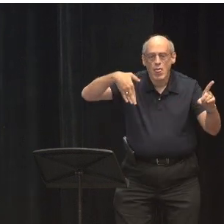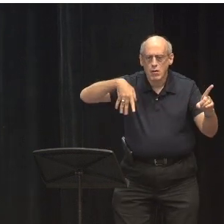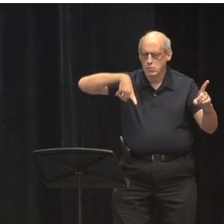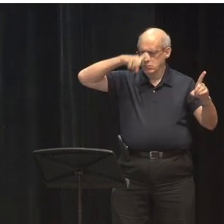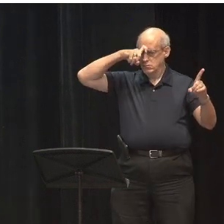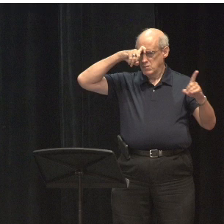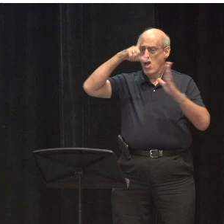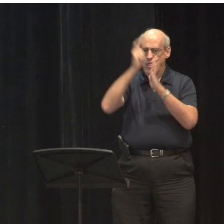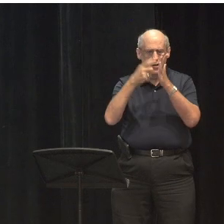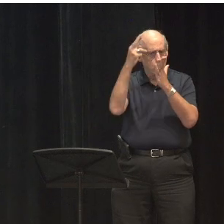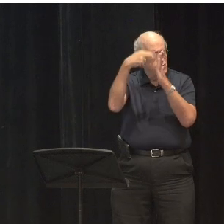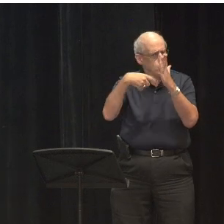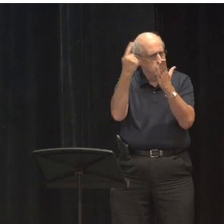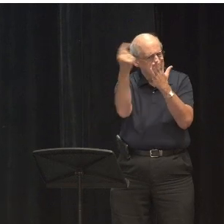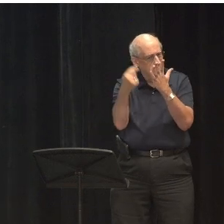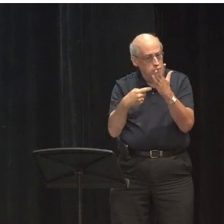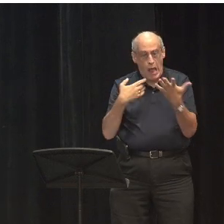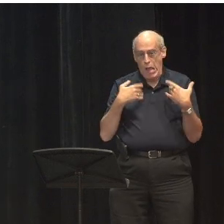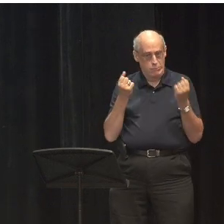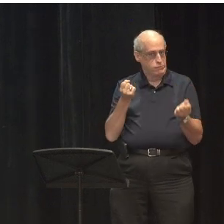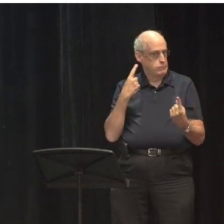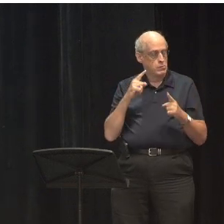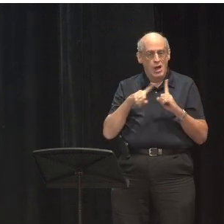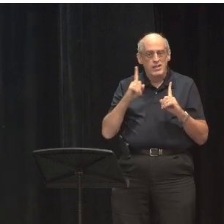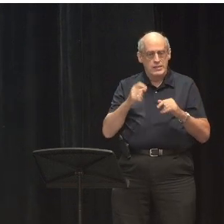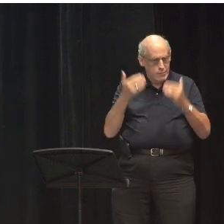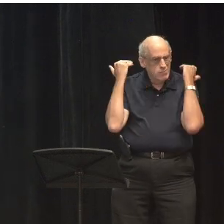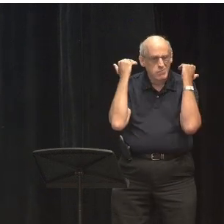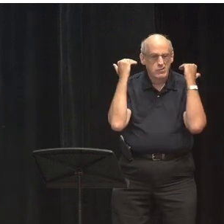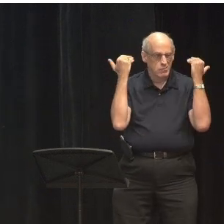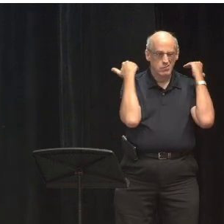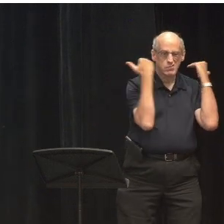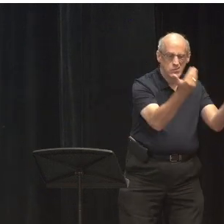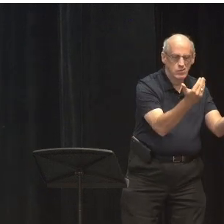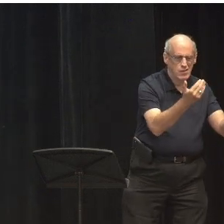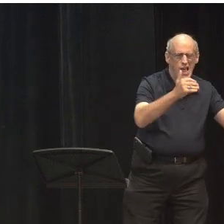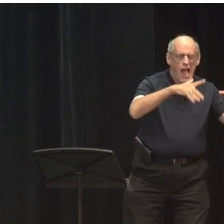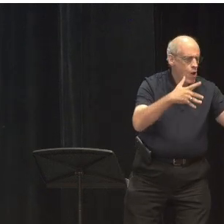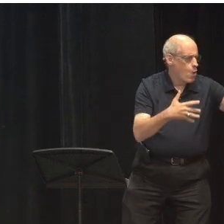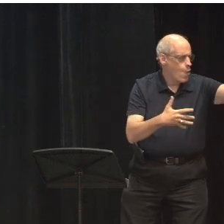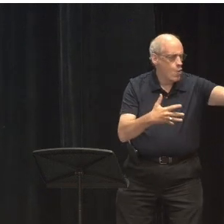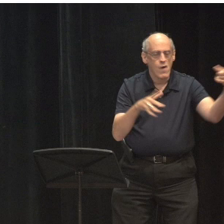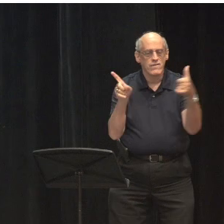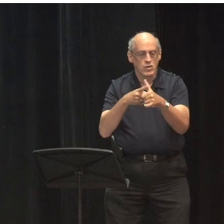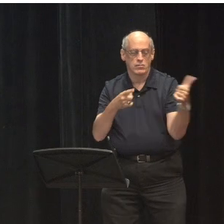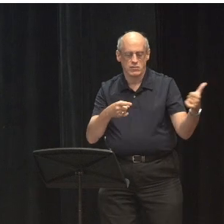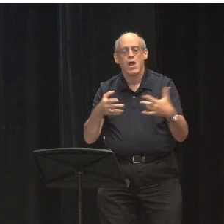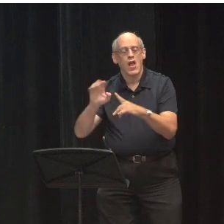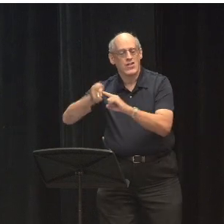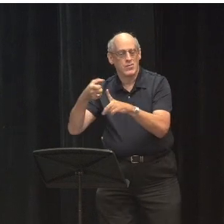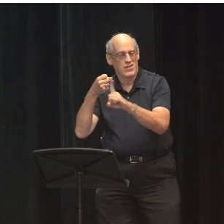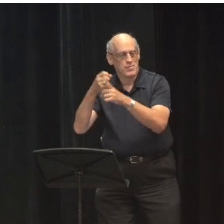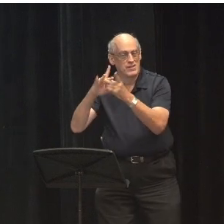but I would think that we shouldn't have gone forward with the work now until we have a final environmental impact statement for the